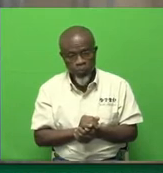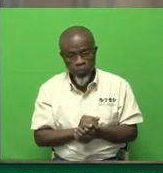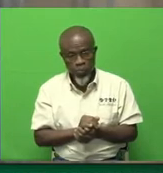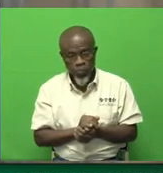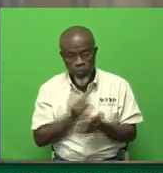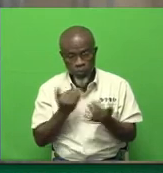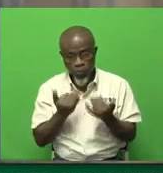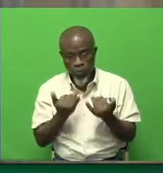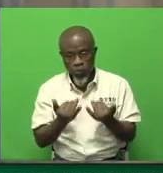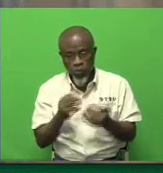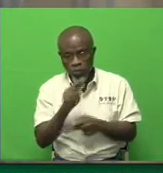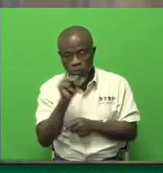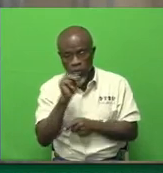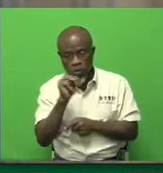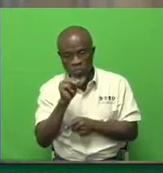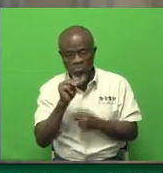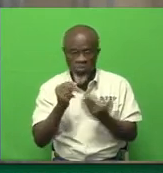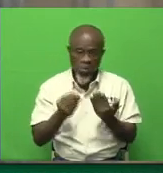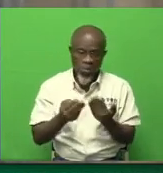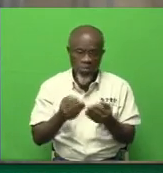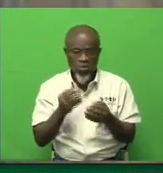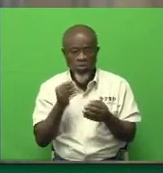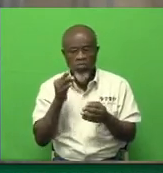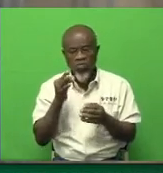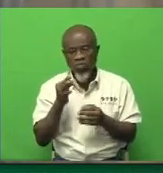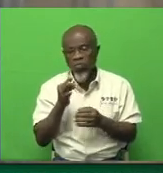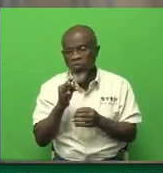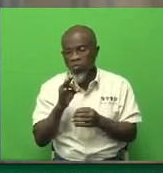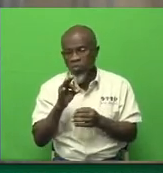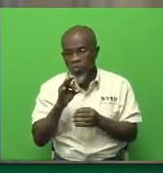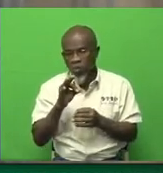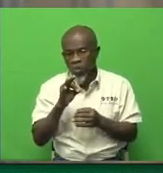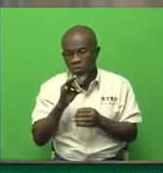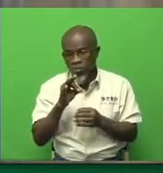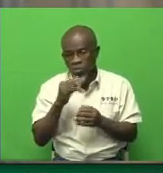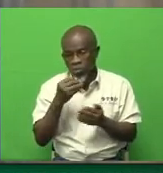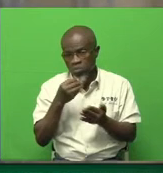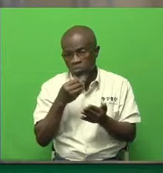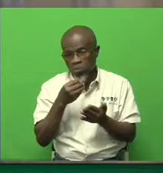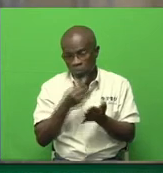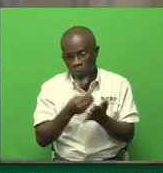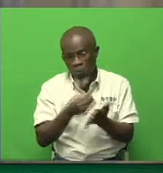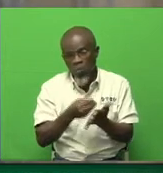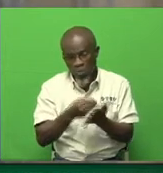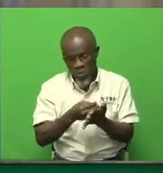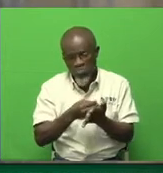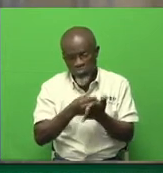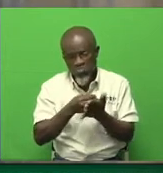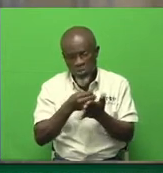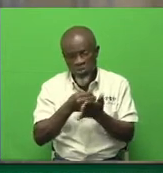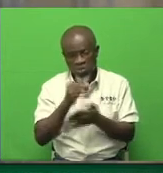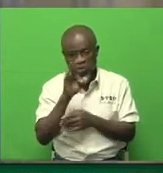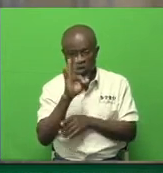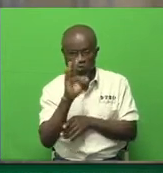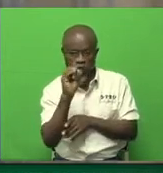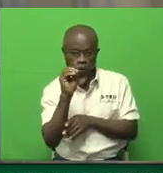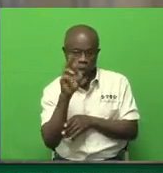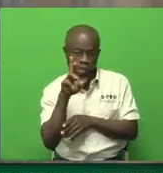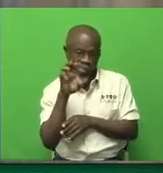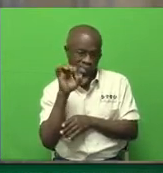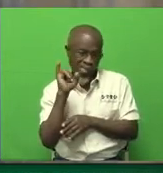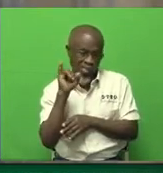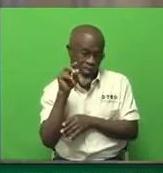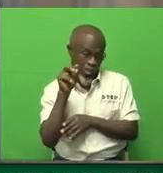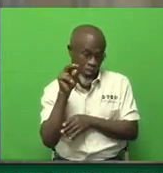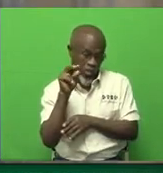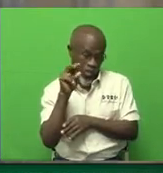about exiting bank and how much it had achieved the devil is always in the details Madam speaker accessing